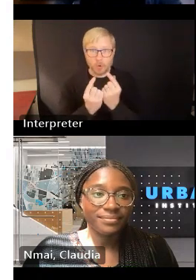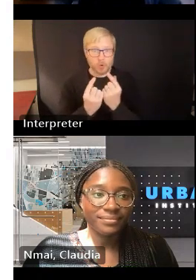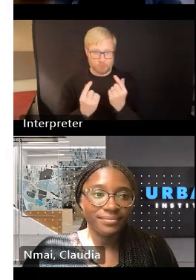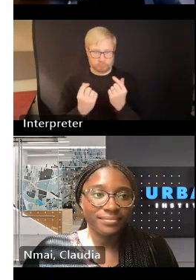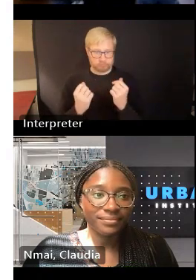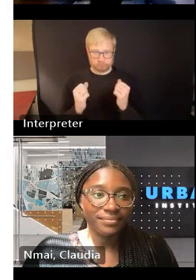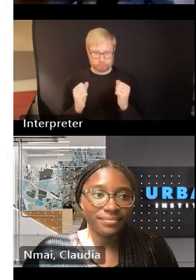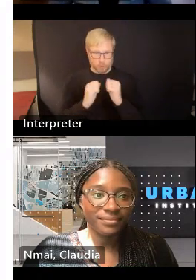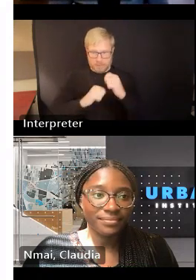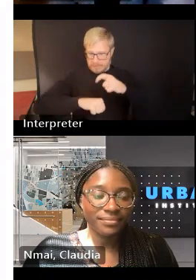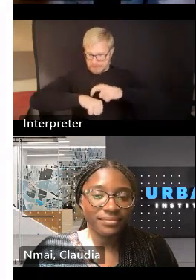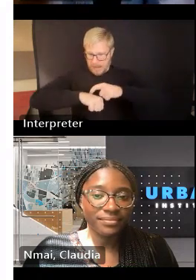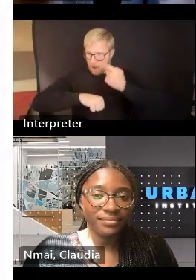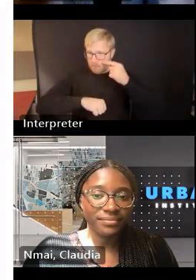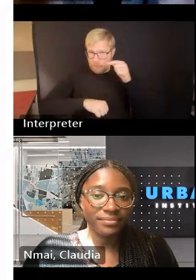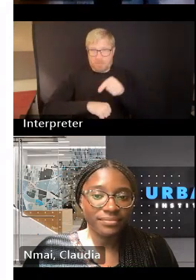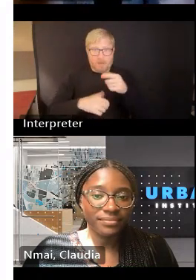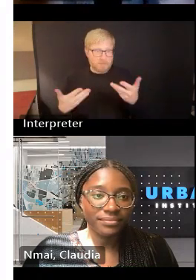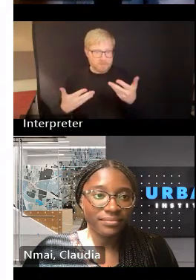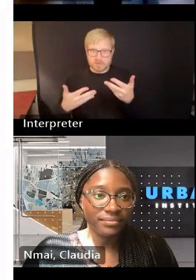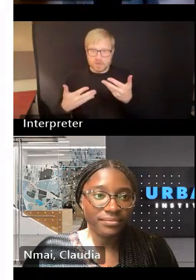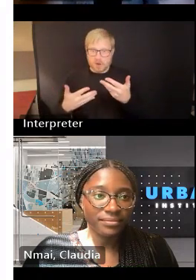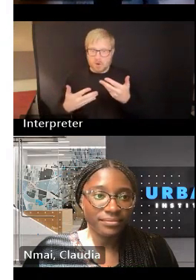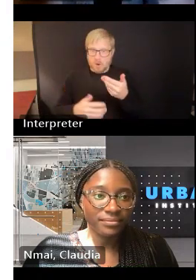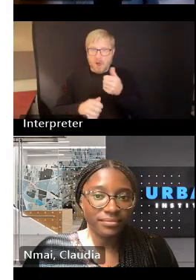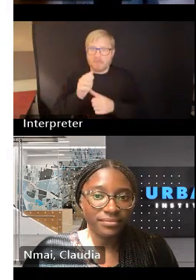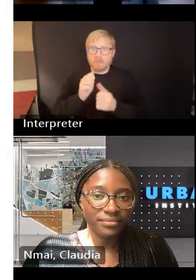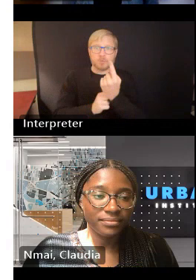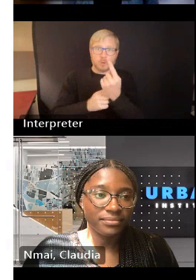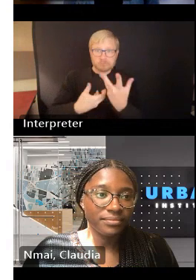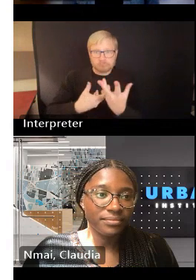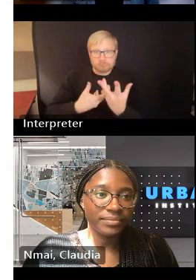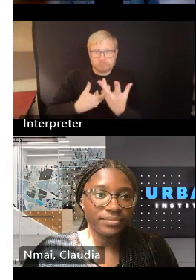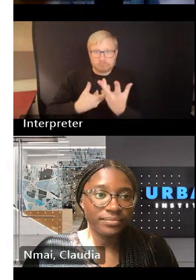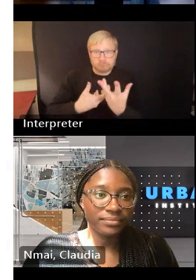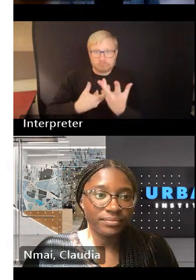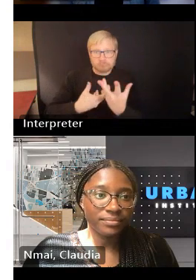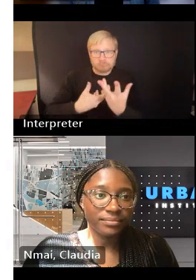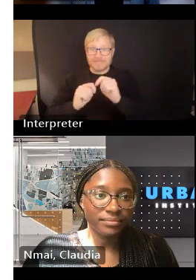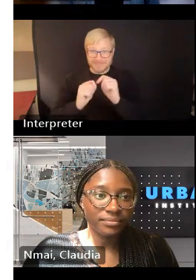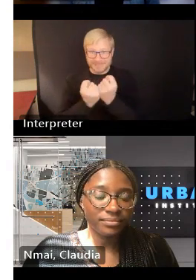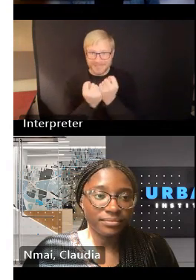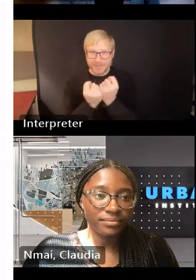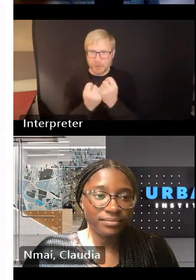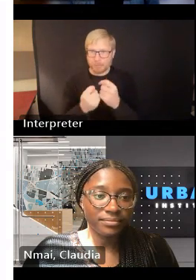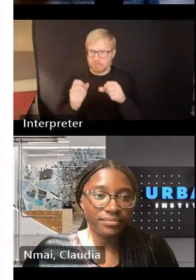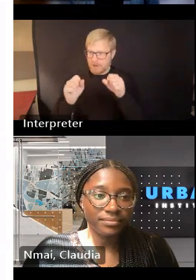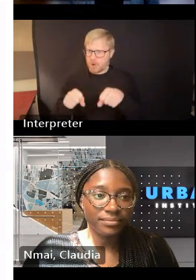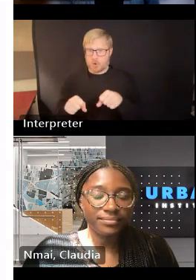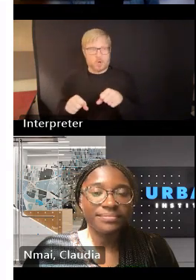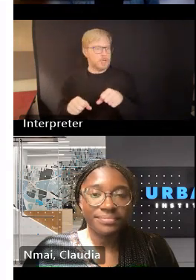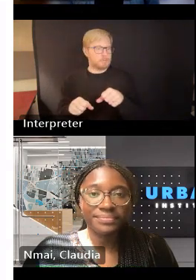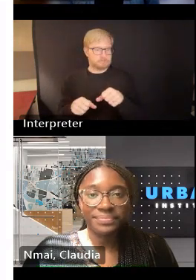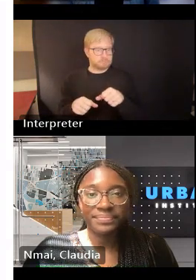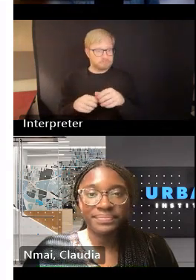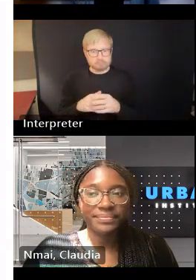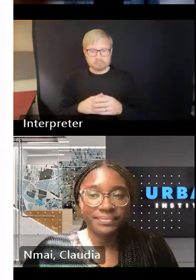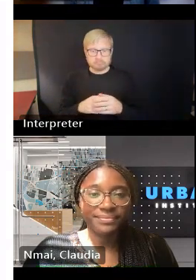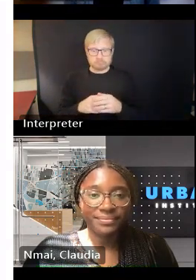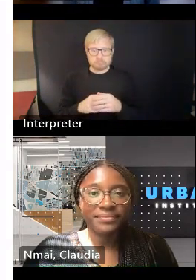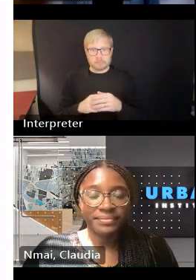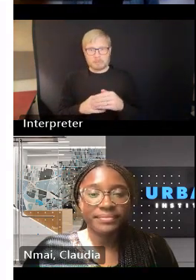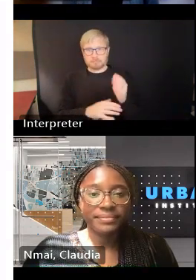the practitioners who were part of the team could give a short overview of